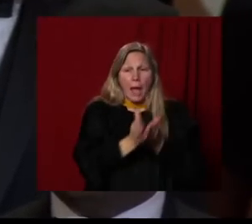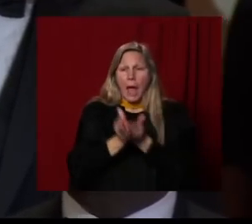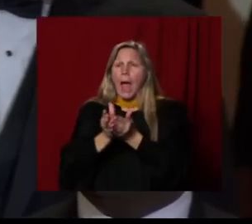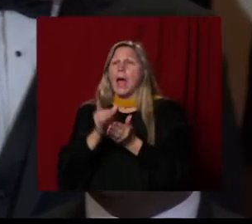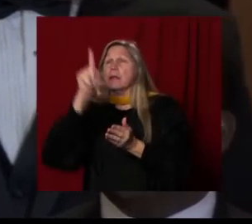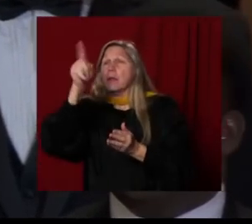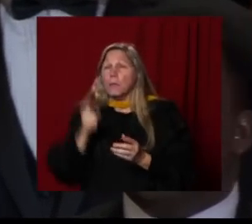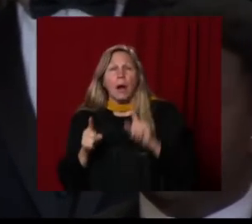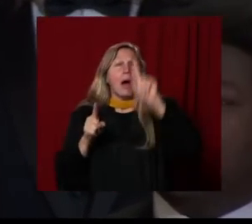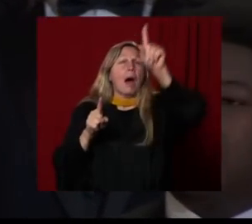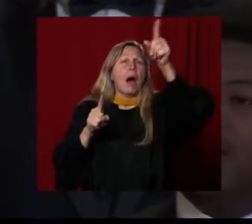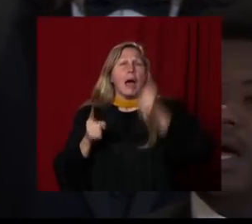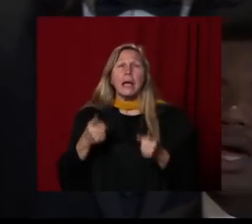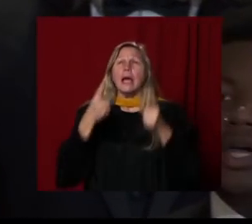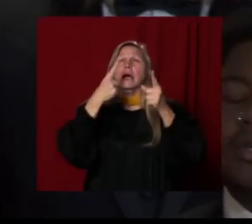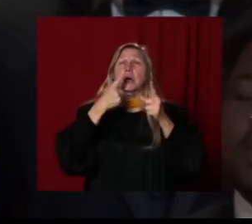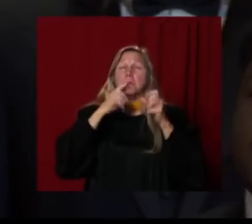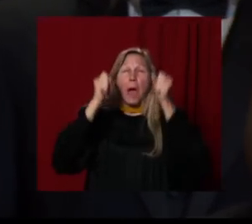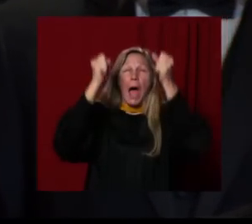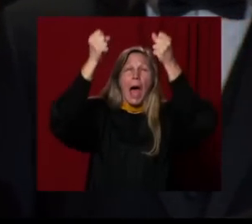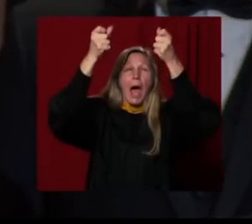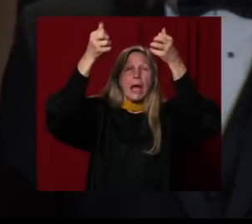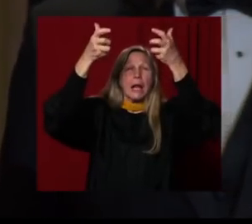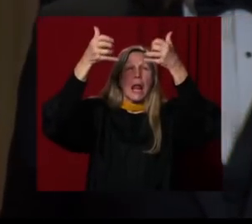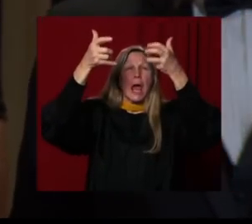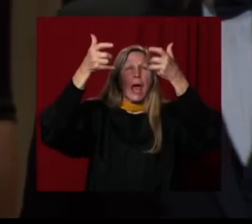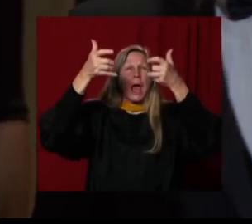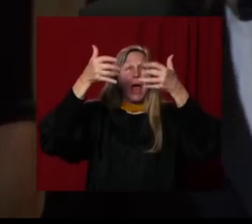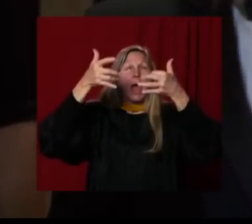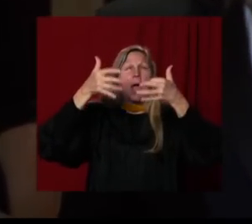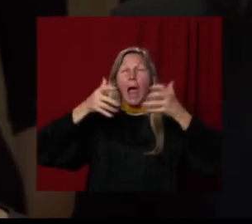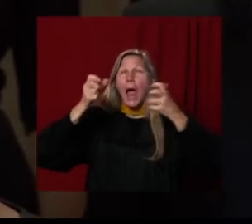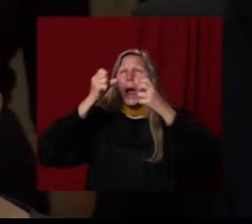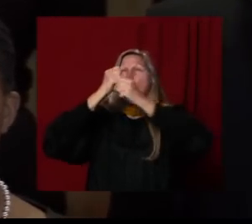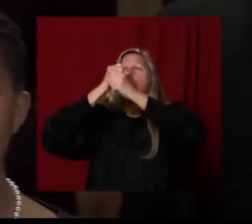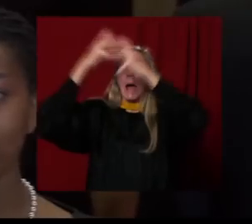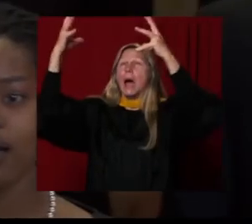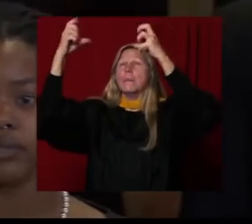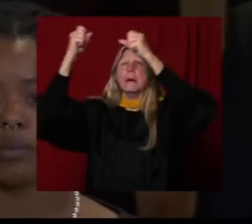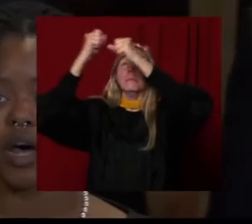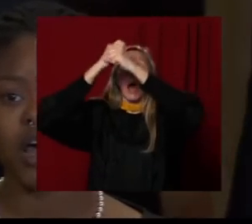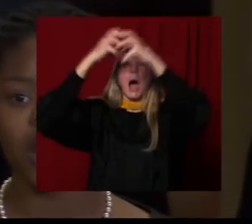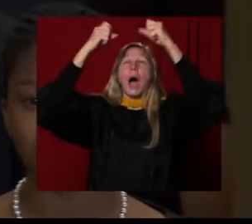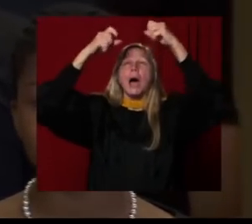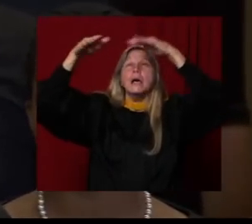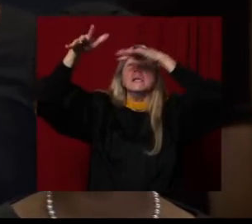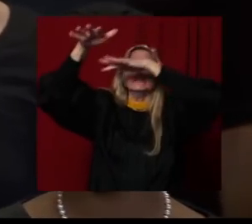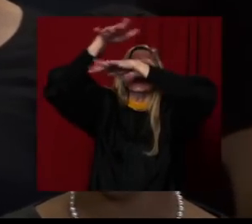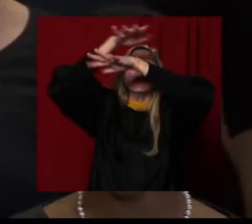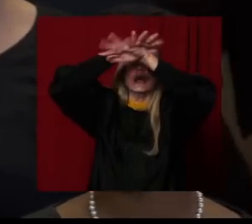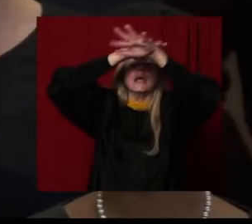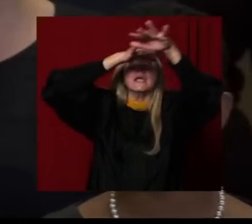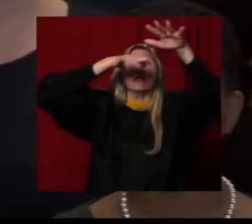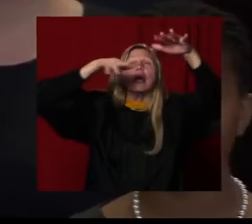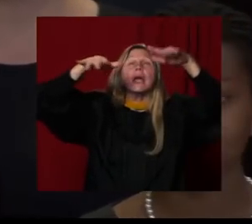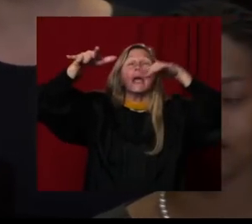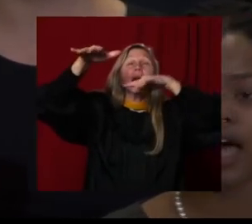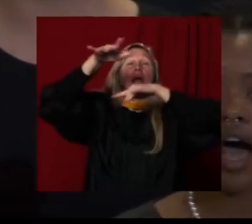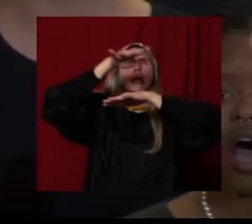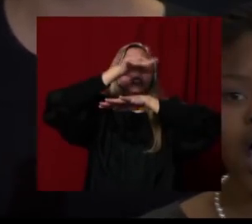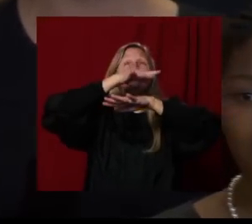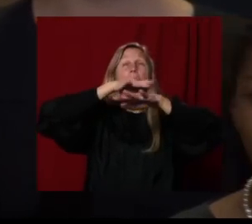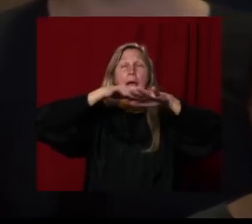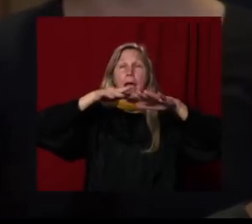streaming. And the rocket's red glare, the bombs bursting